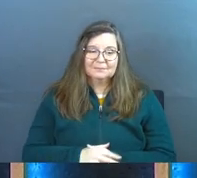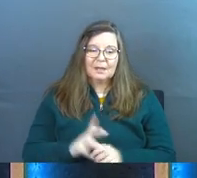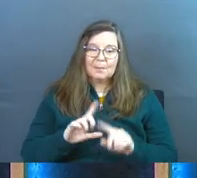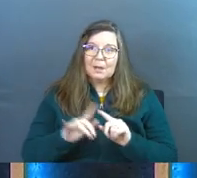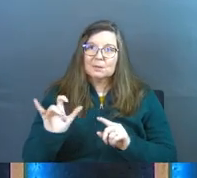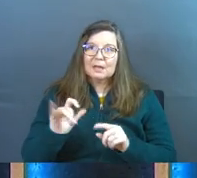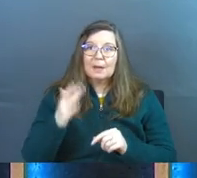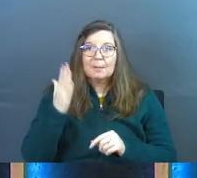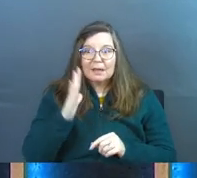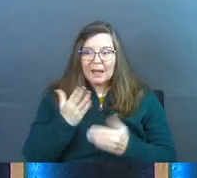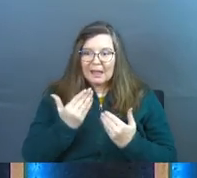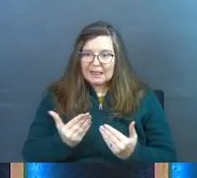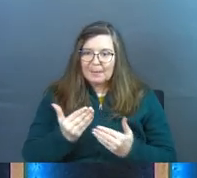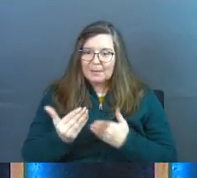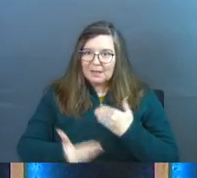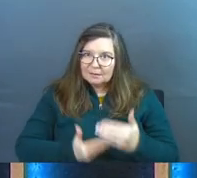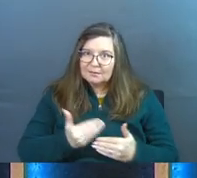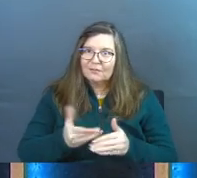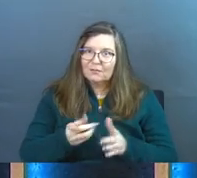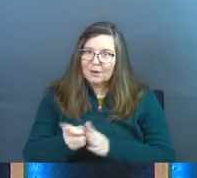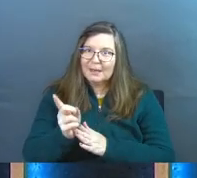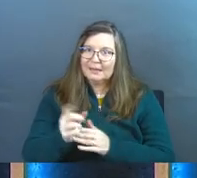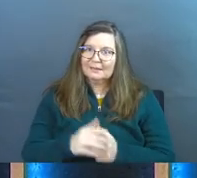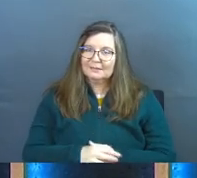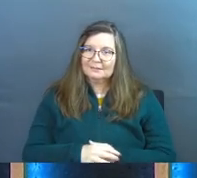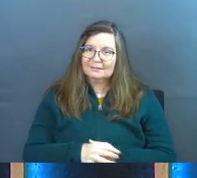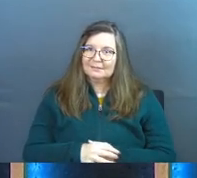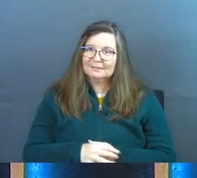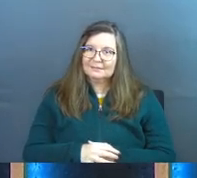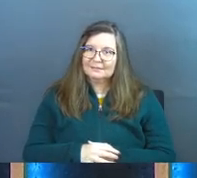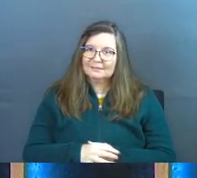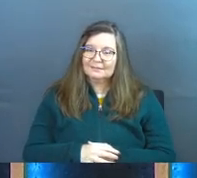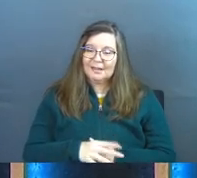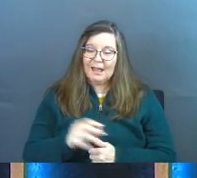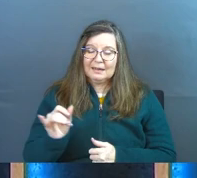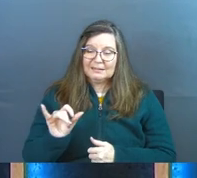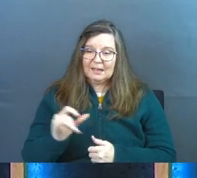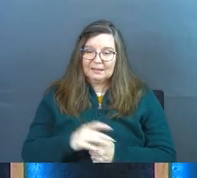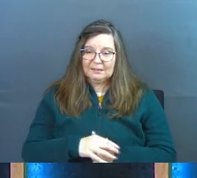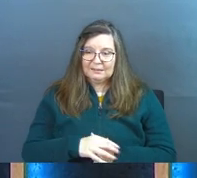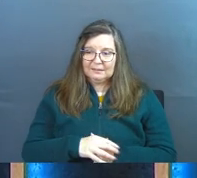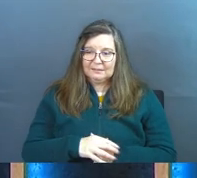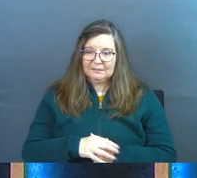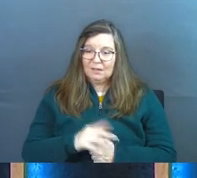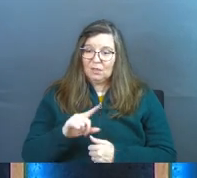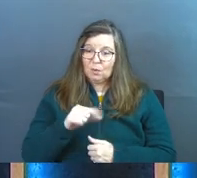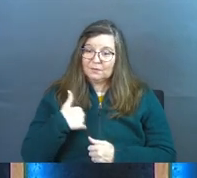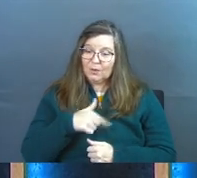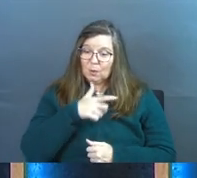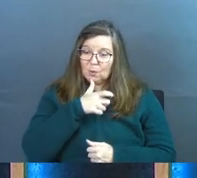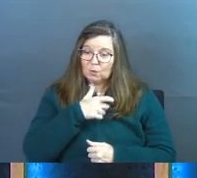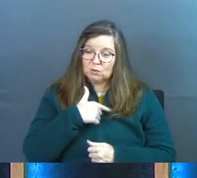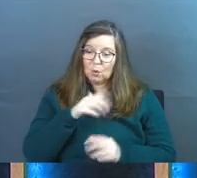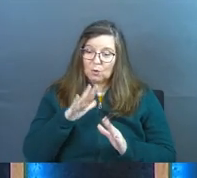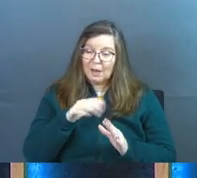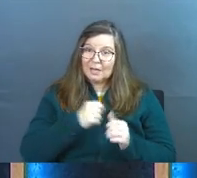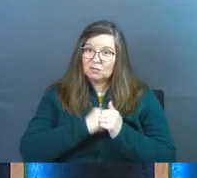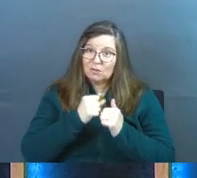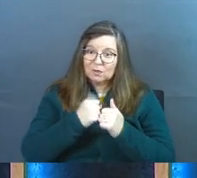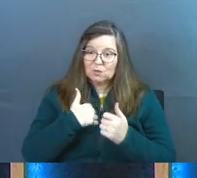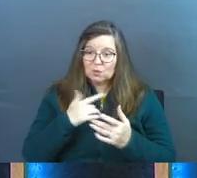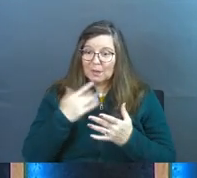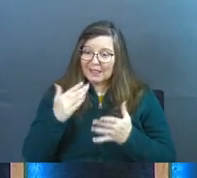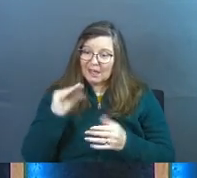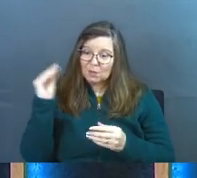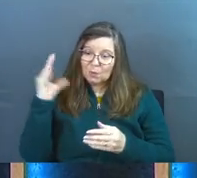But it was like, but God let me walk in it for just a minute. And it's like, those of us who are so great at structure, do we